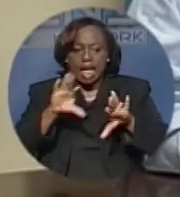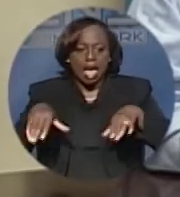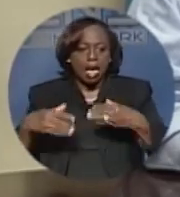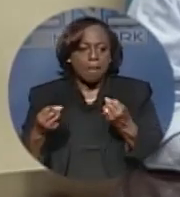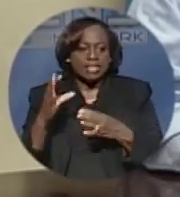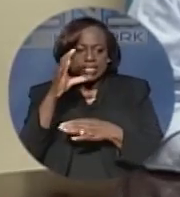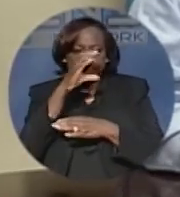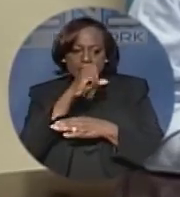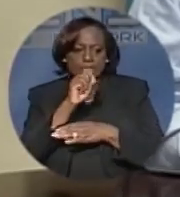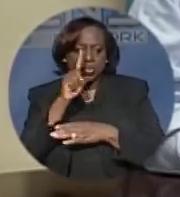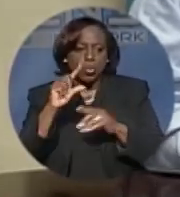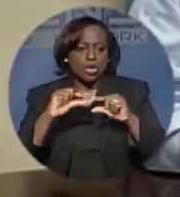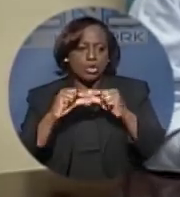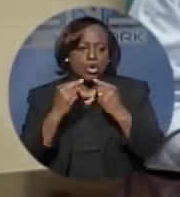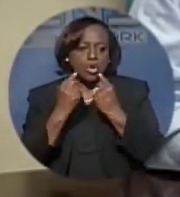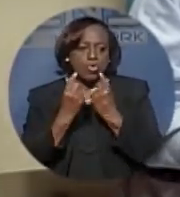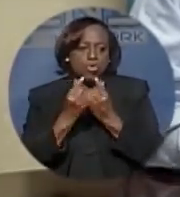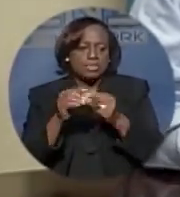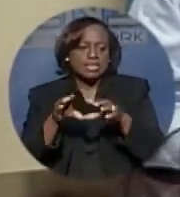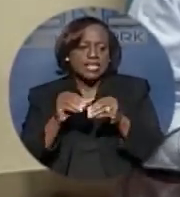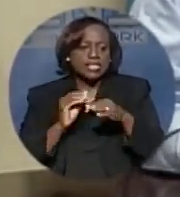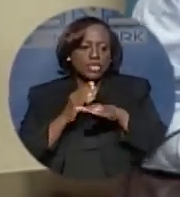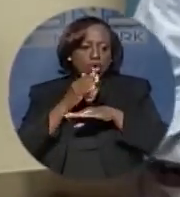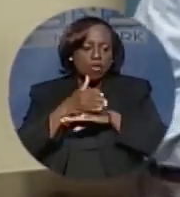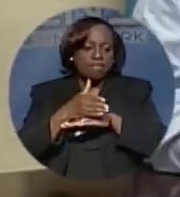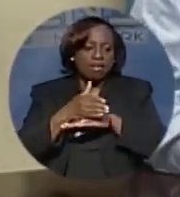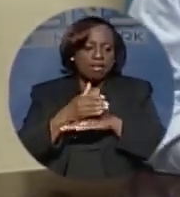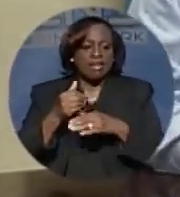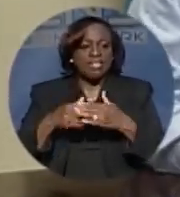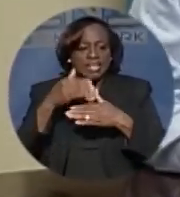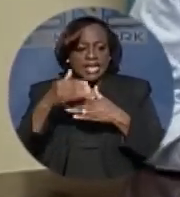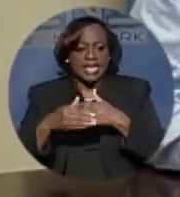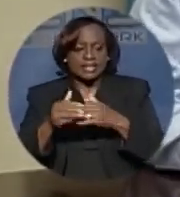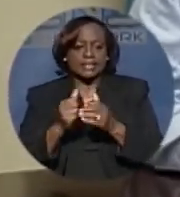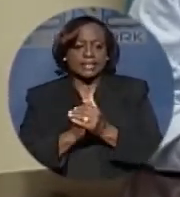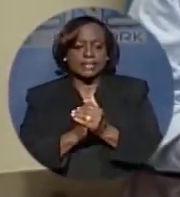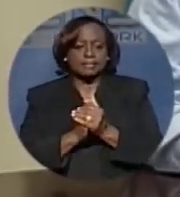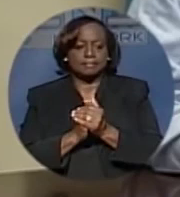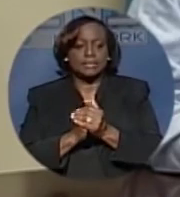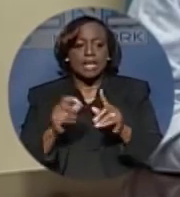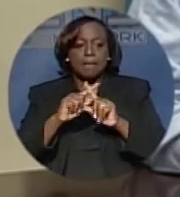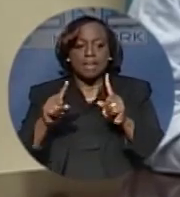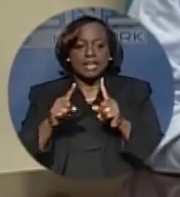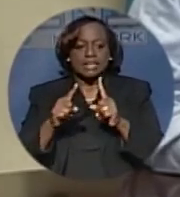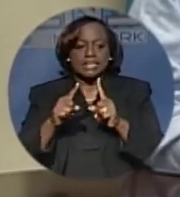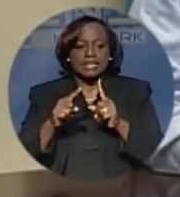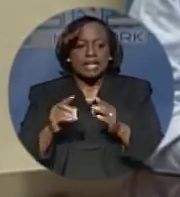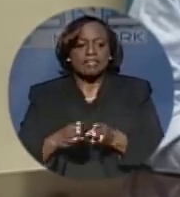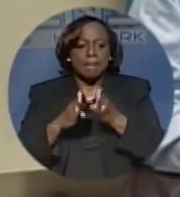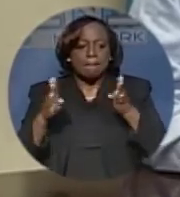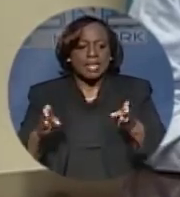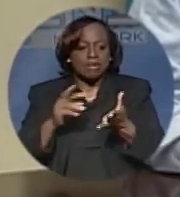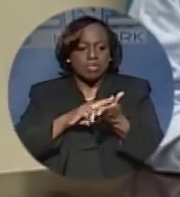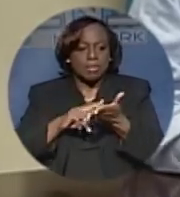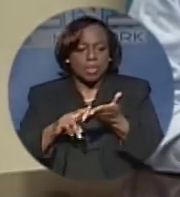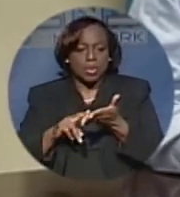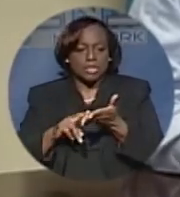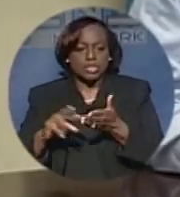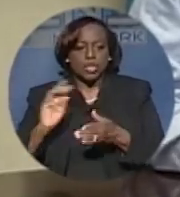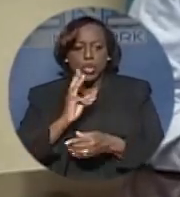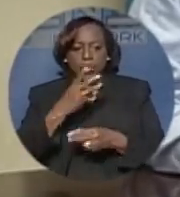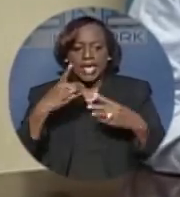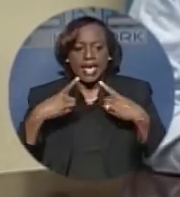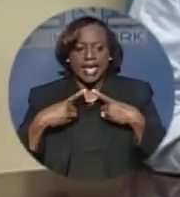space one group takes over next in terms of buying bulk seats. But the major report that we